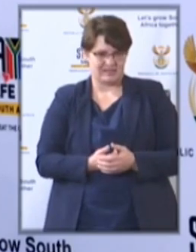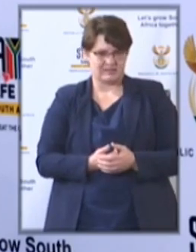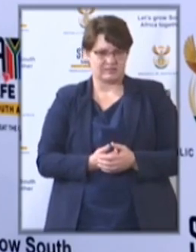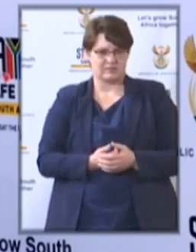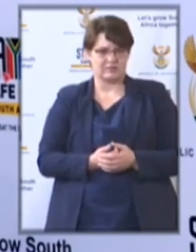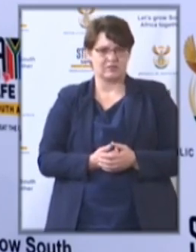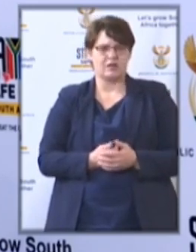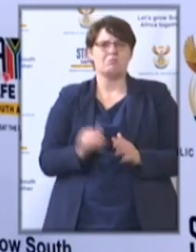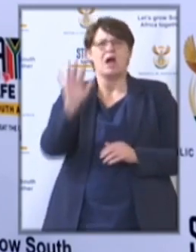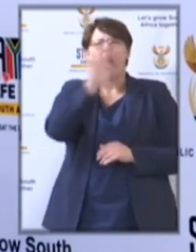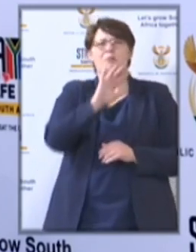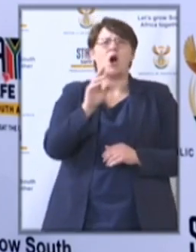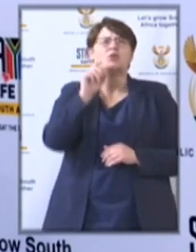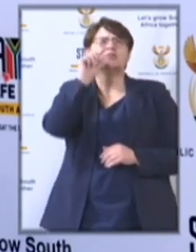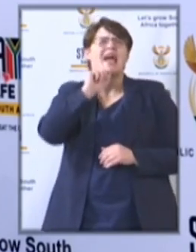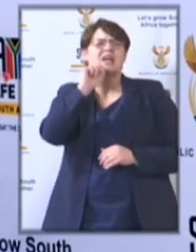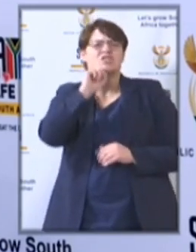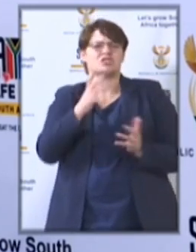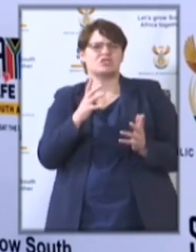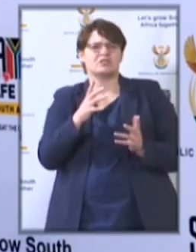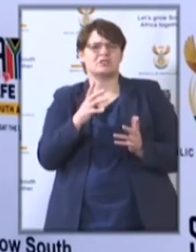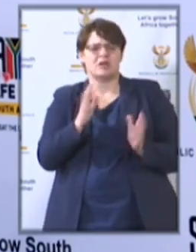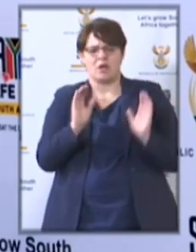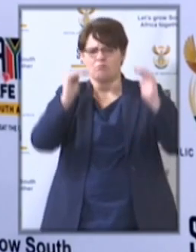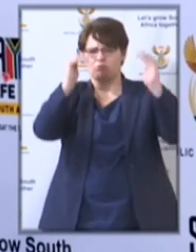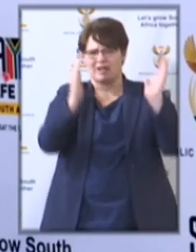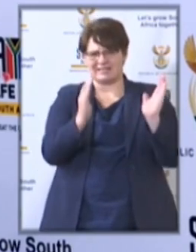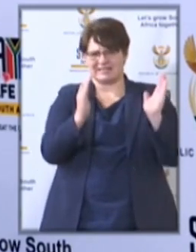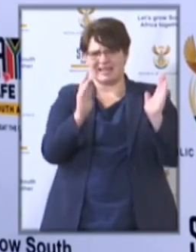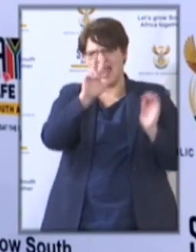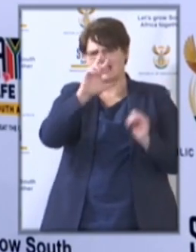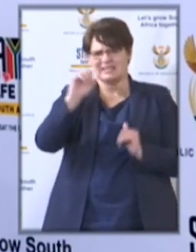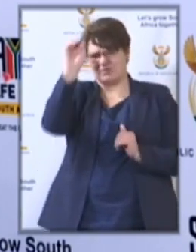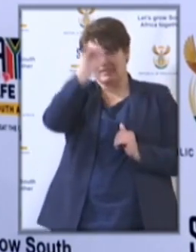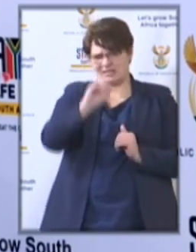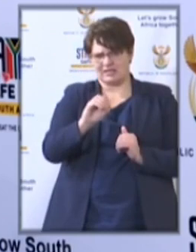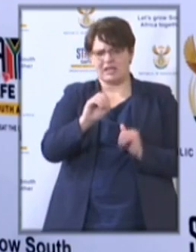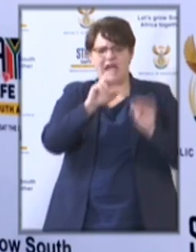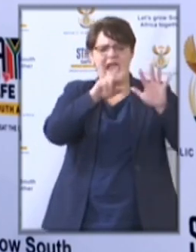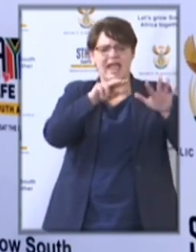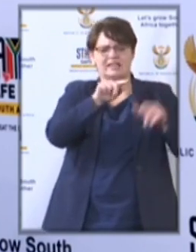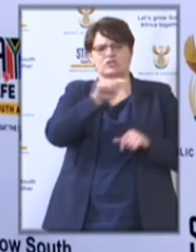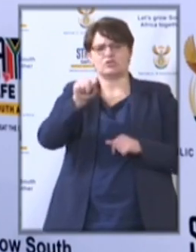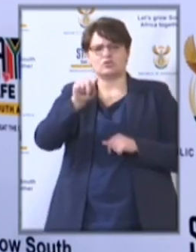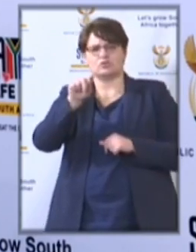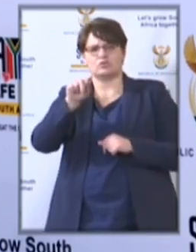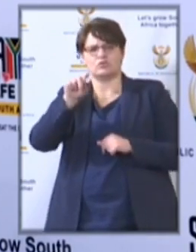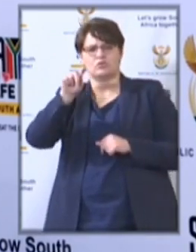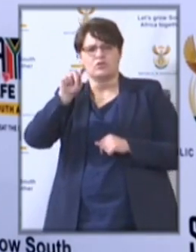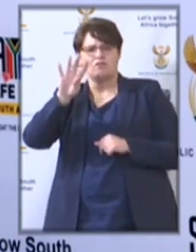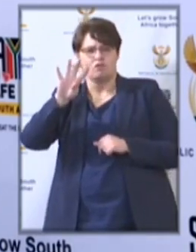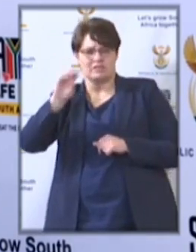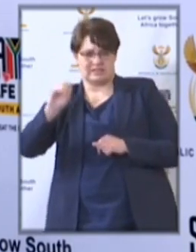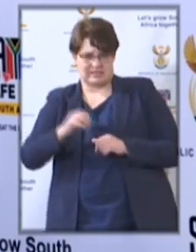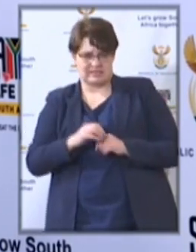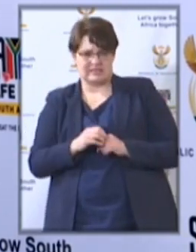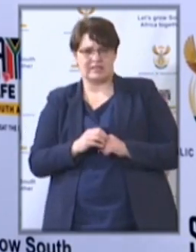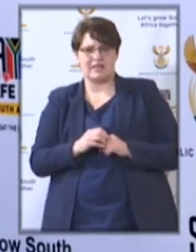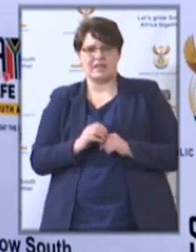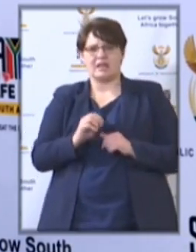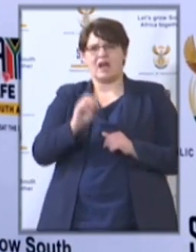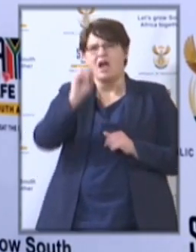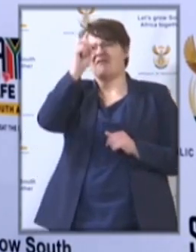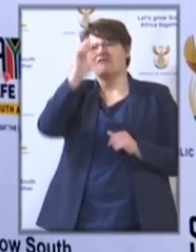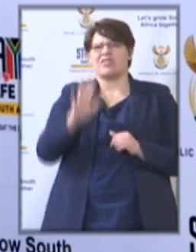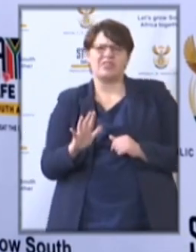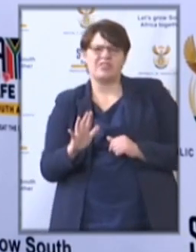Age-wise, about 80% fall into the largest age bracket, those who are using this, 18 to 40 years, followed by a fifth that are